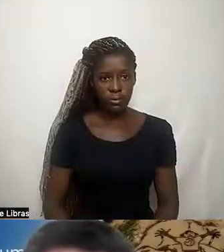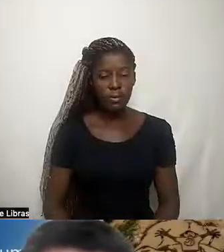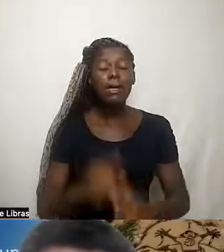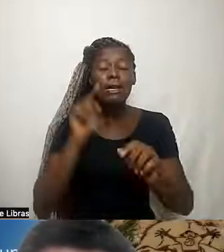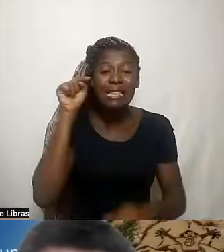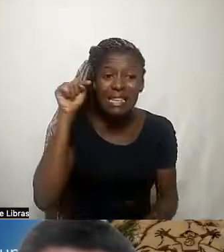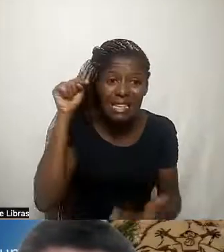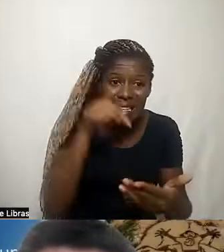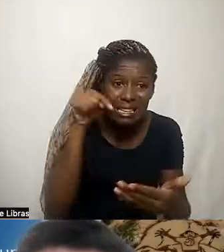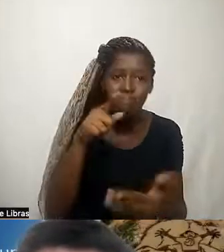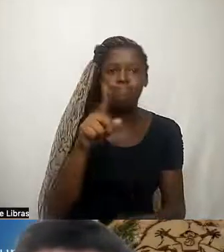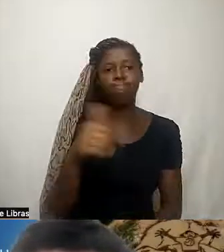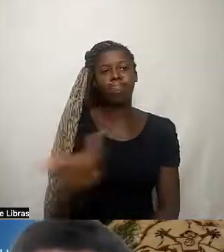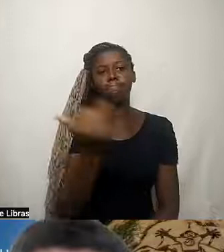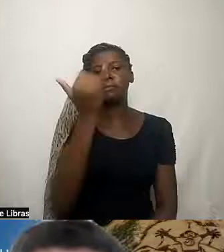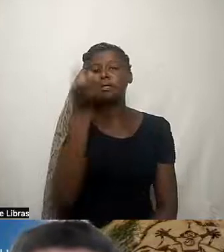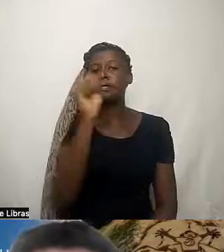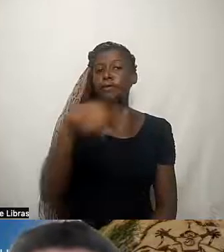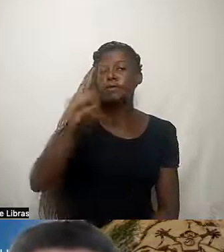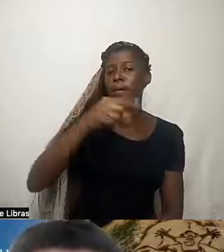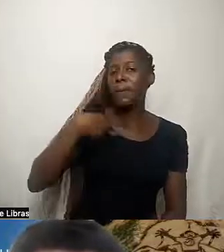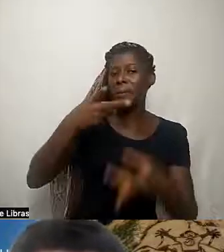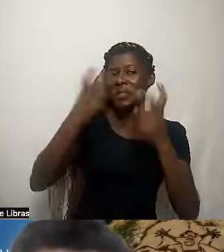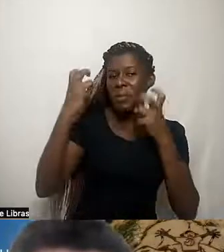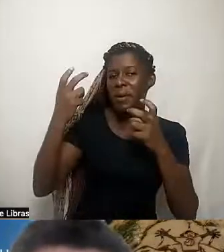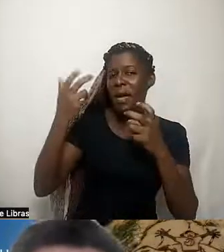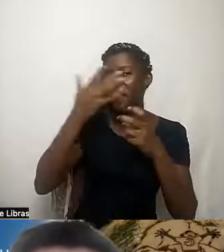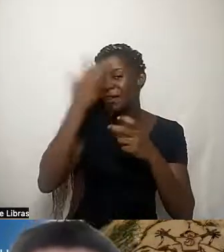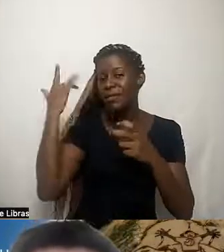specifically, and that's very important. If you noticed before,